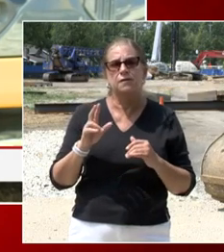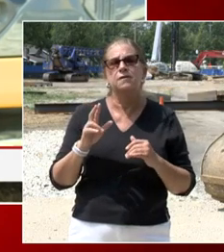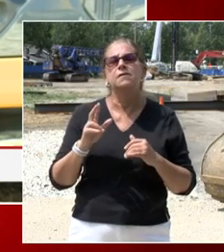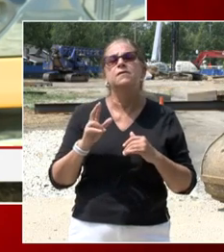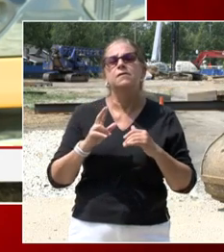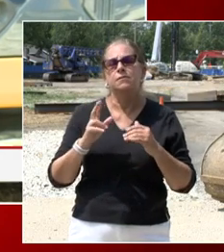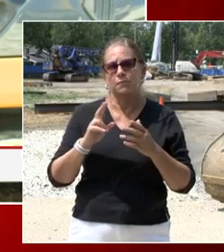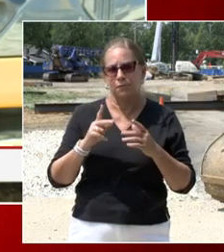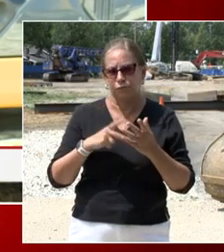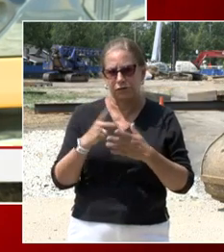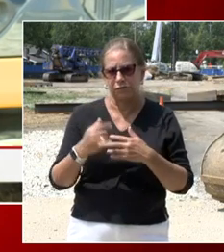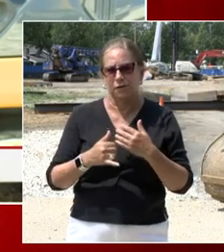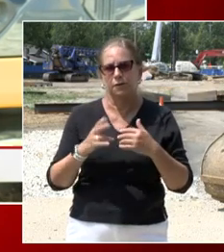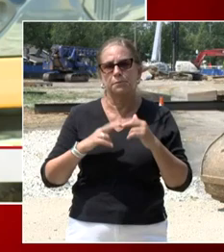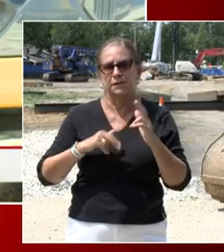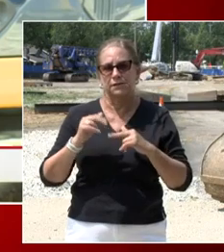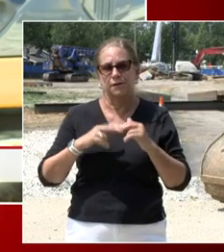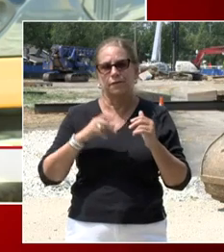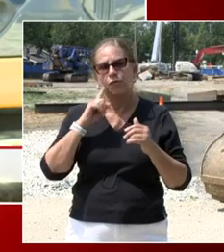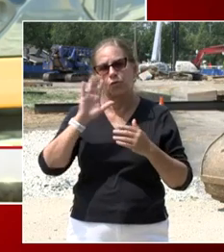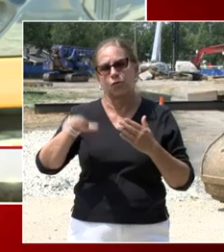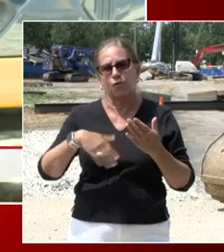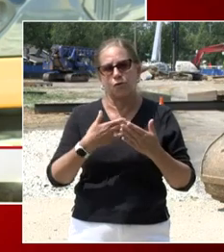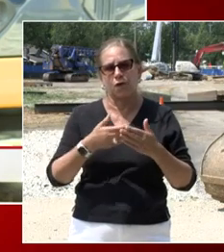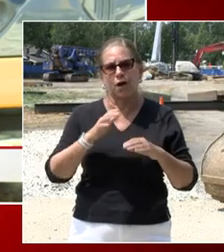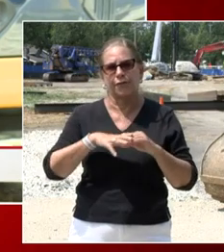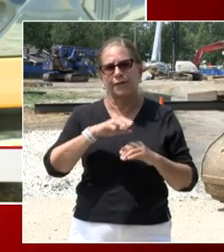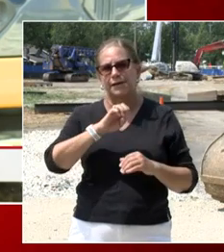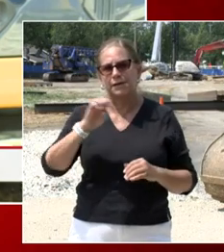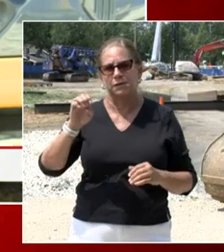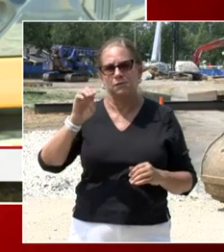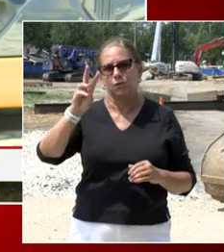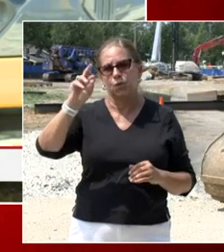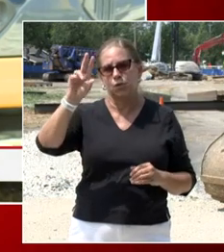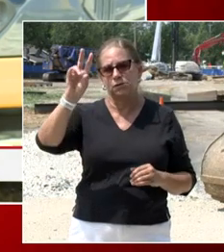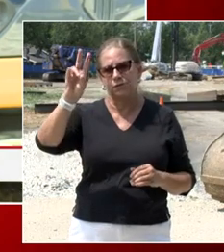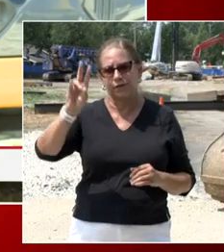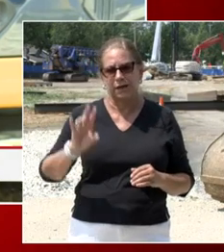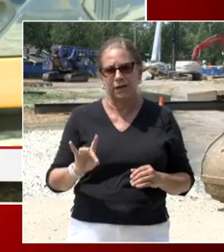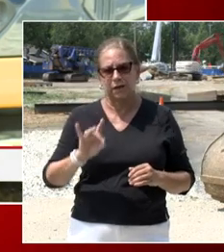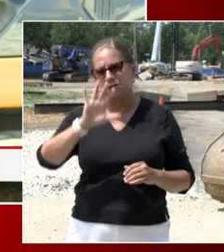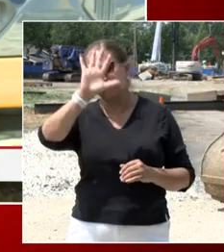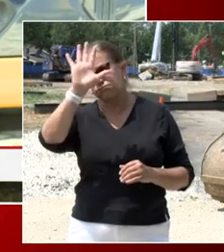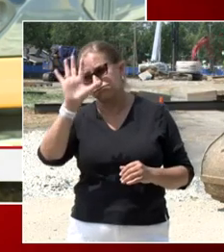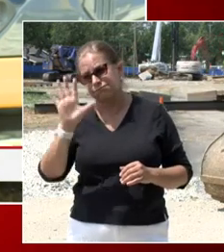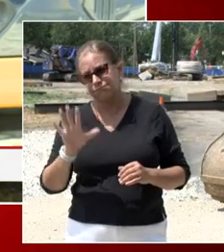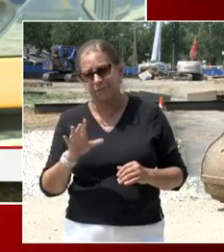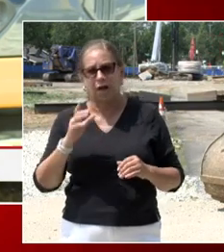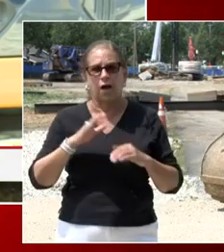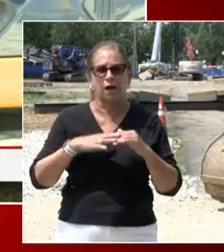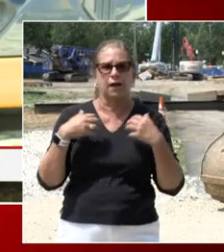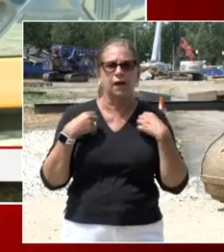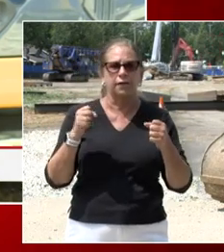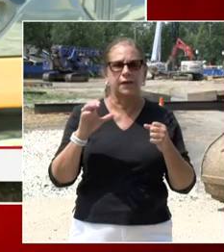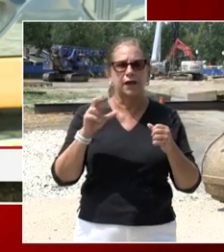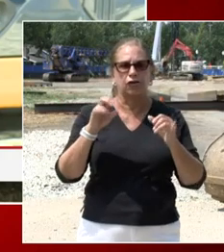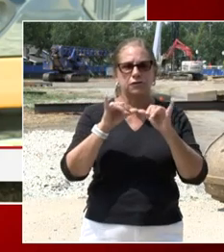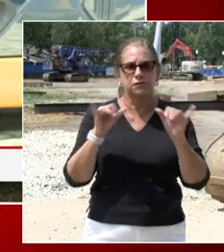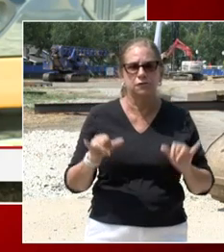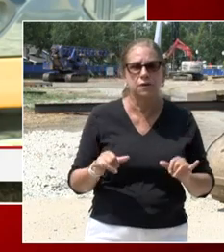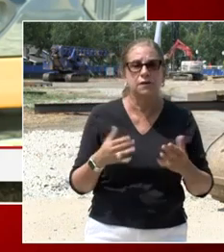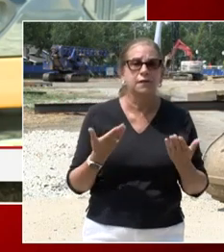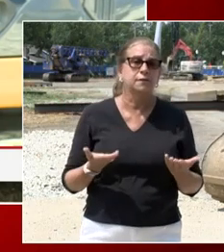ambulatory care pavilion, and also the Whitman-Walker services that will